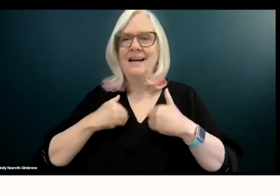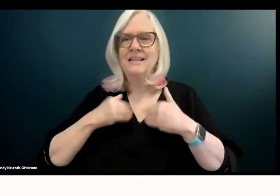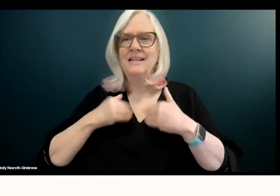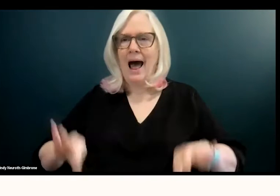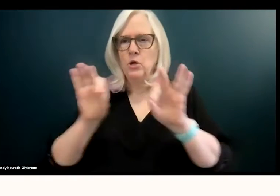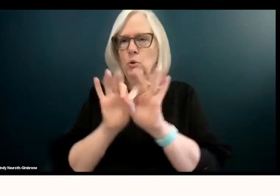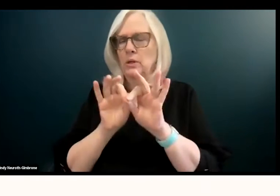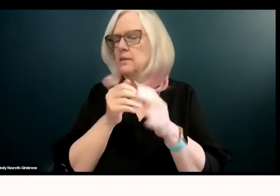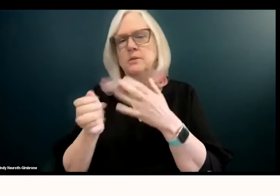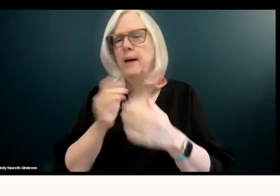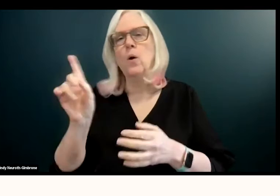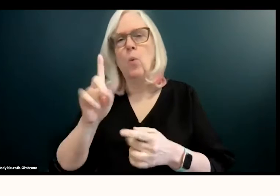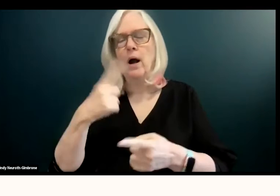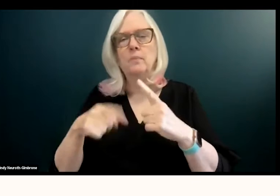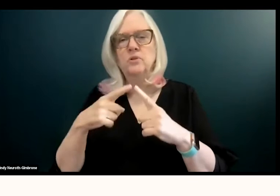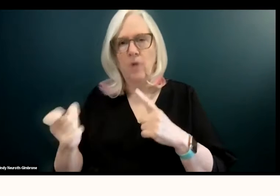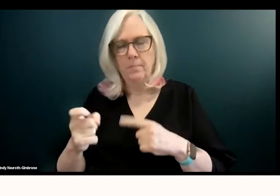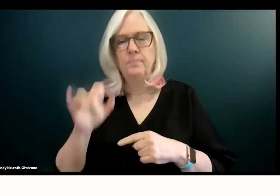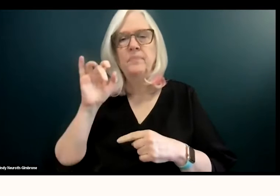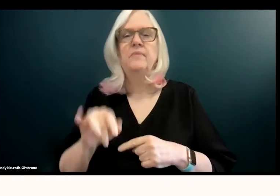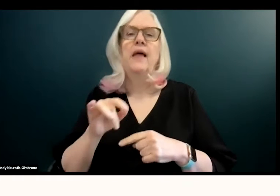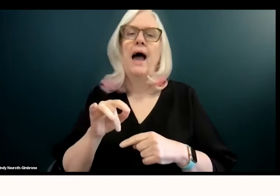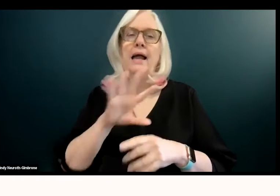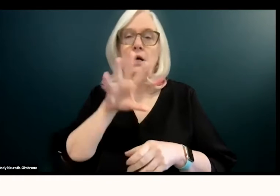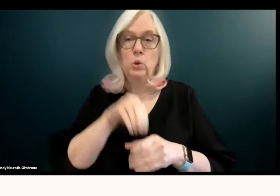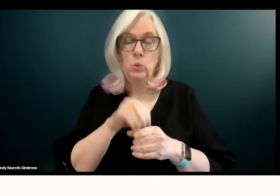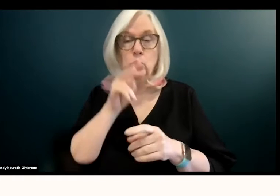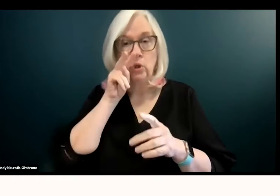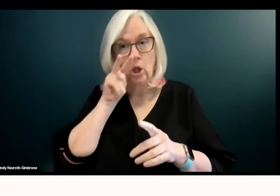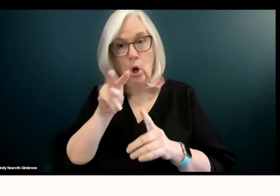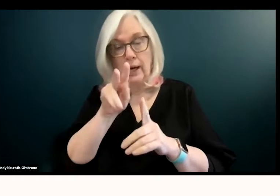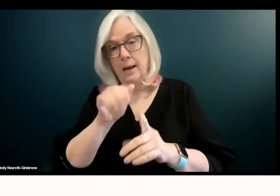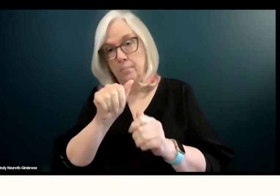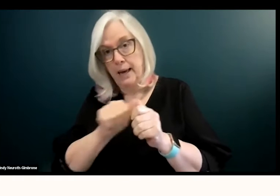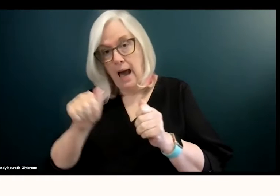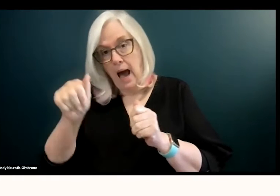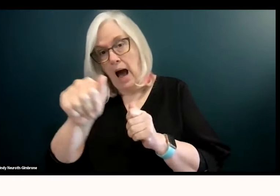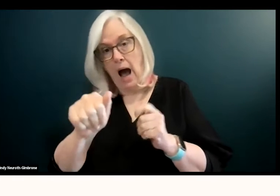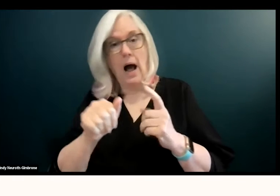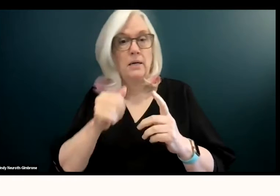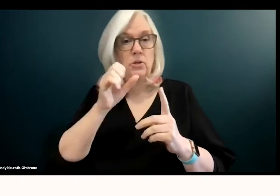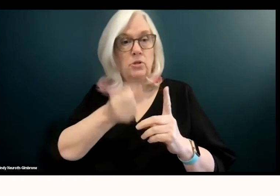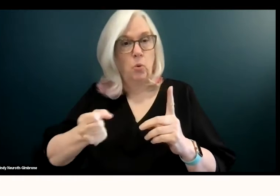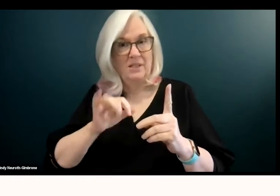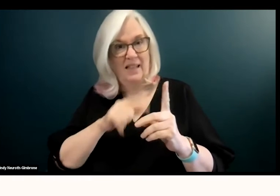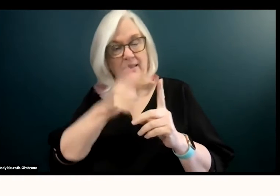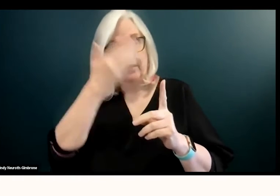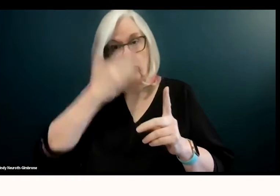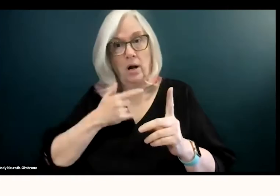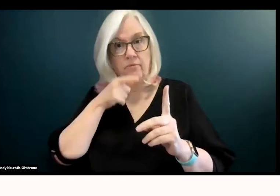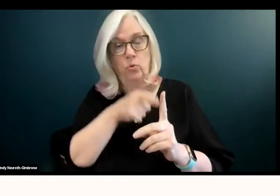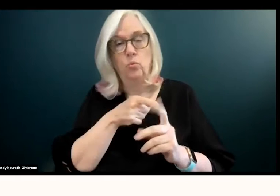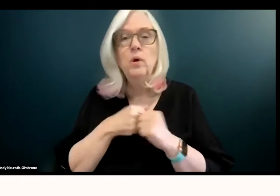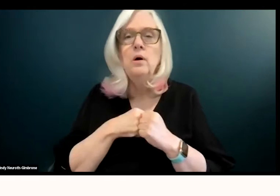from. This includes looking beyond the source that it might be in front of you. It might be unearthing sources that look a